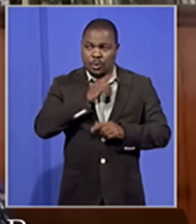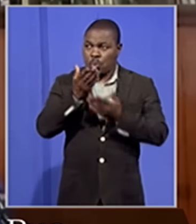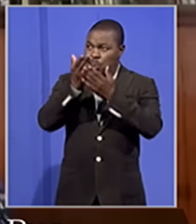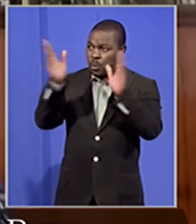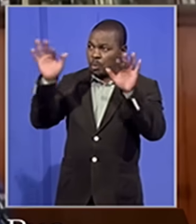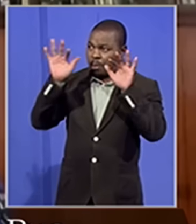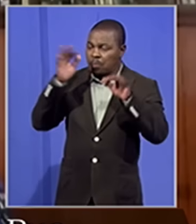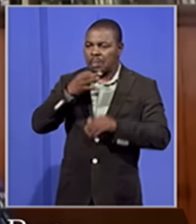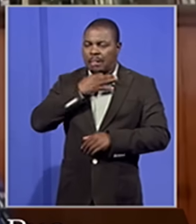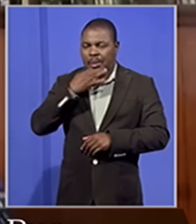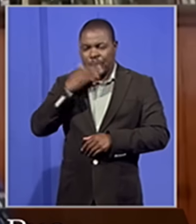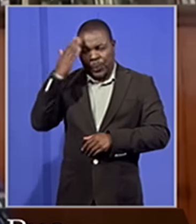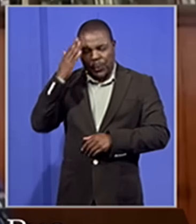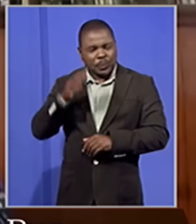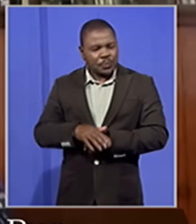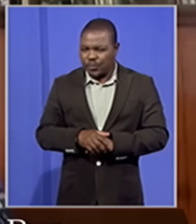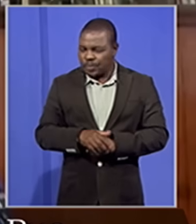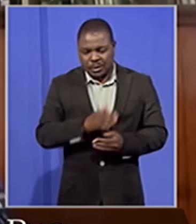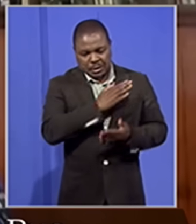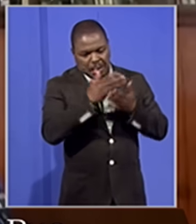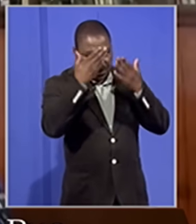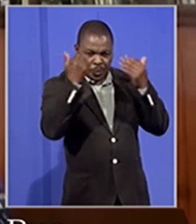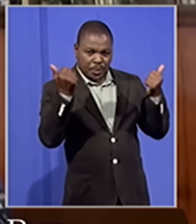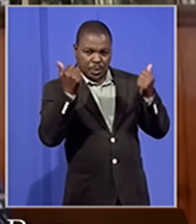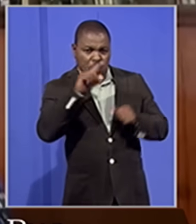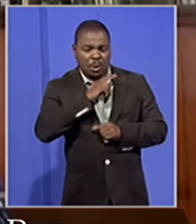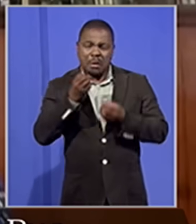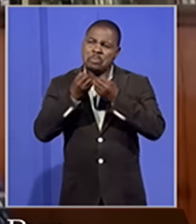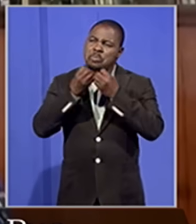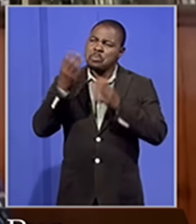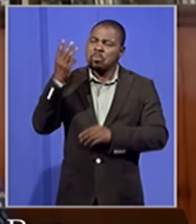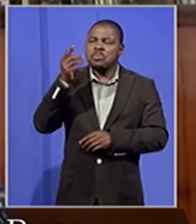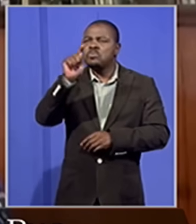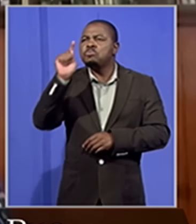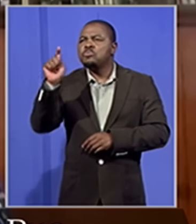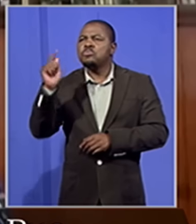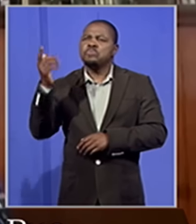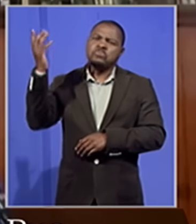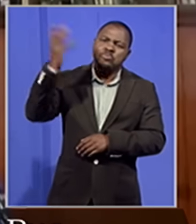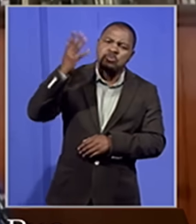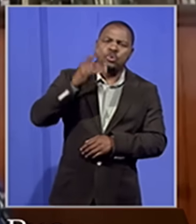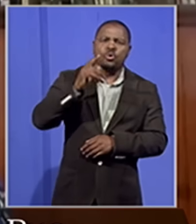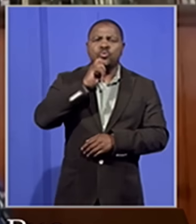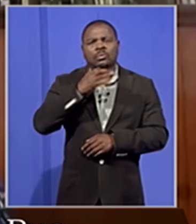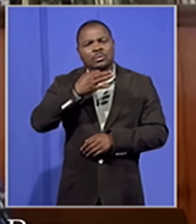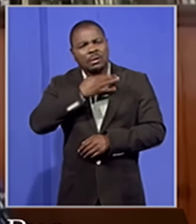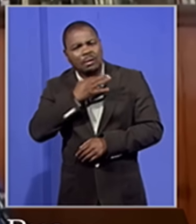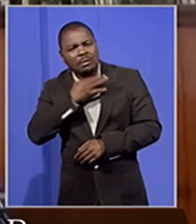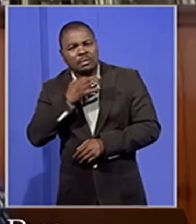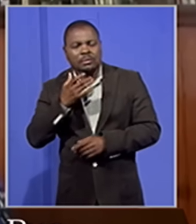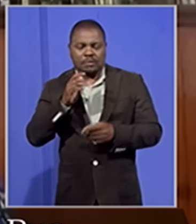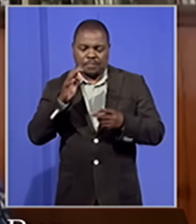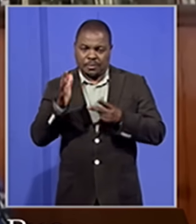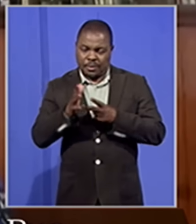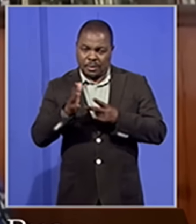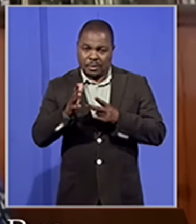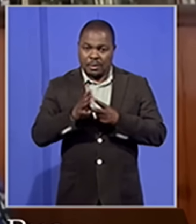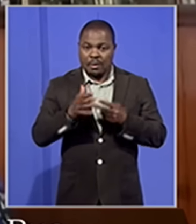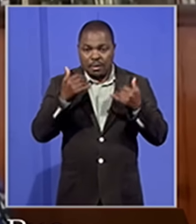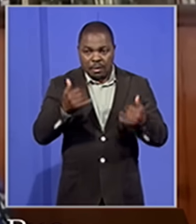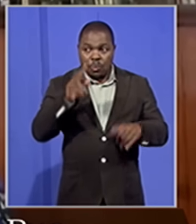puo ya Senyesemane. Jwalo ka ile ona o tla fumana hore ke yona e sebediswang hohle maemong ohle. O fumana hore ke moo jwale